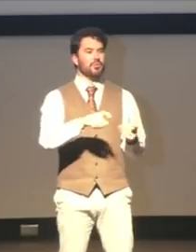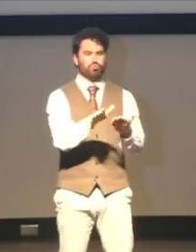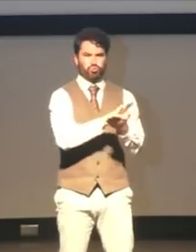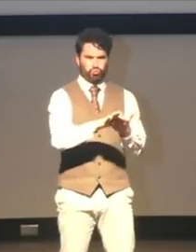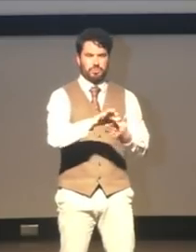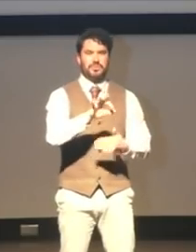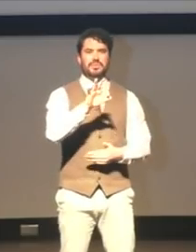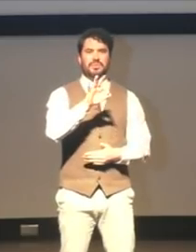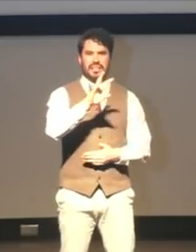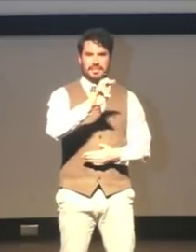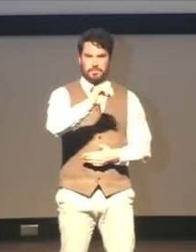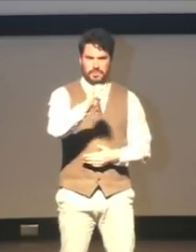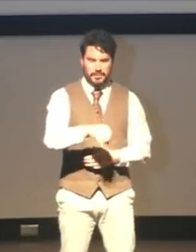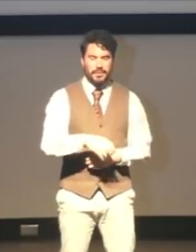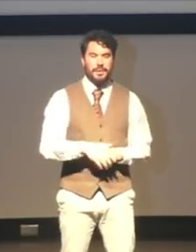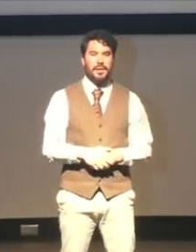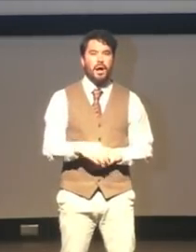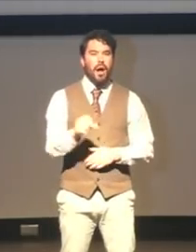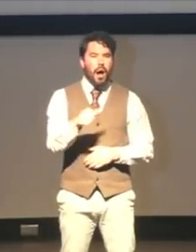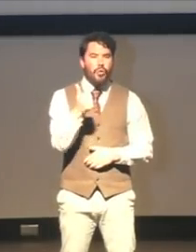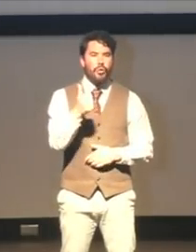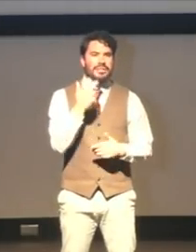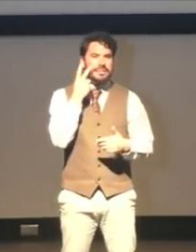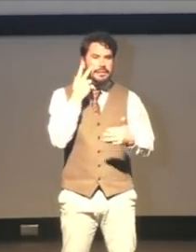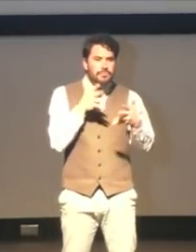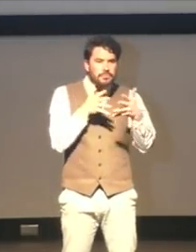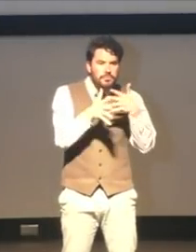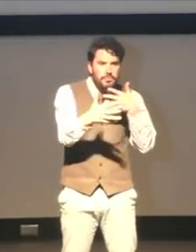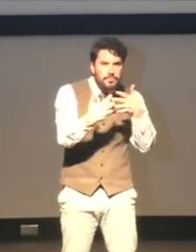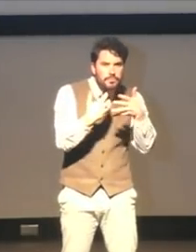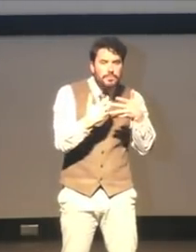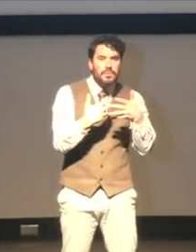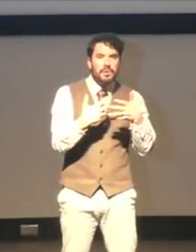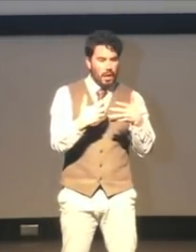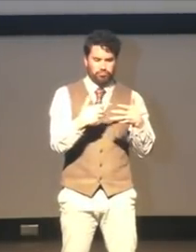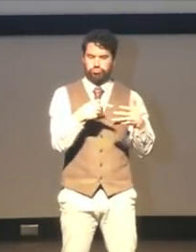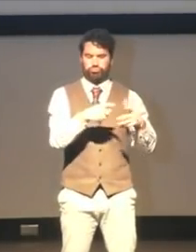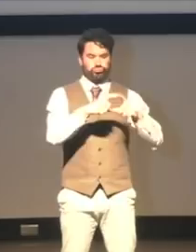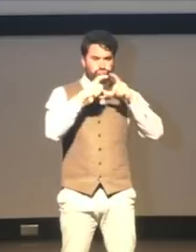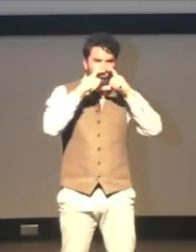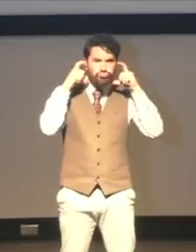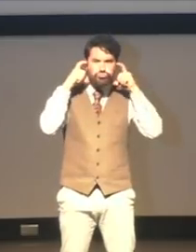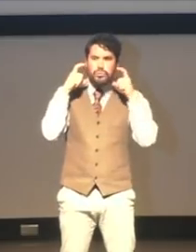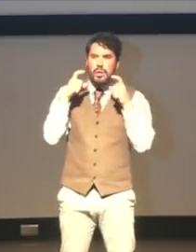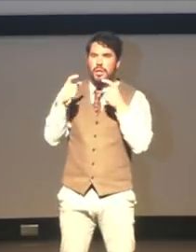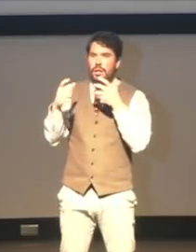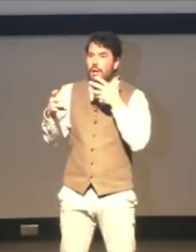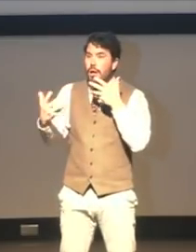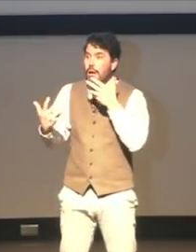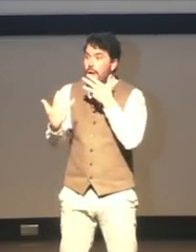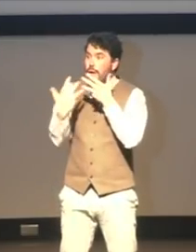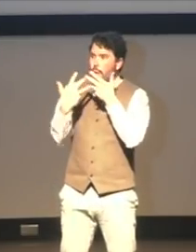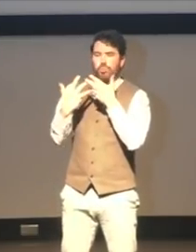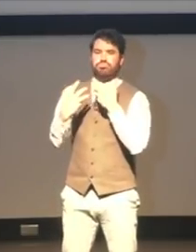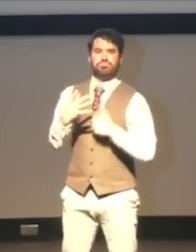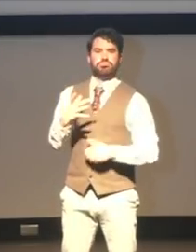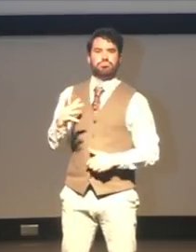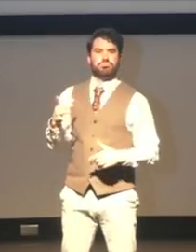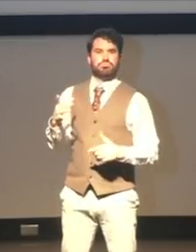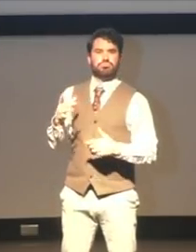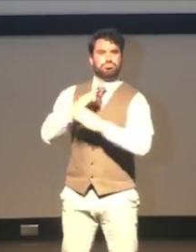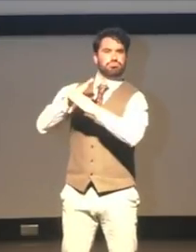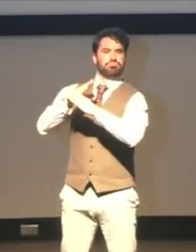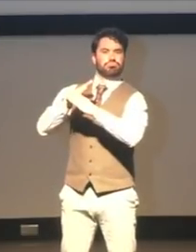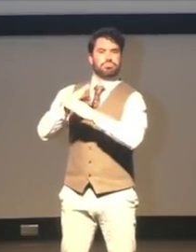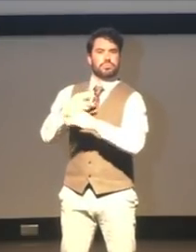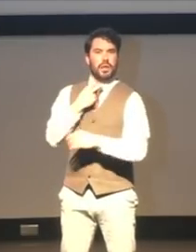filtration information that's been tested and shows that these masks remain safe from a filtration perspective, as well as from a fit